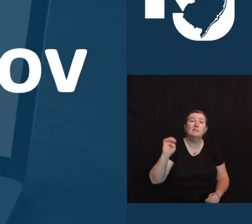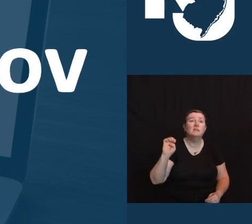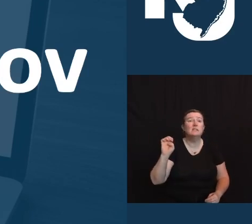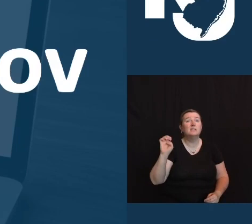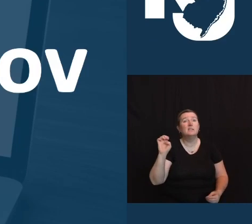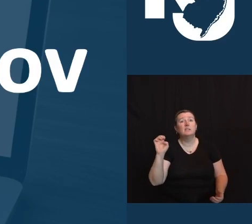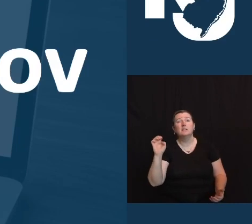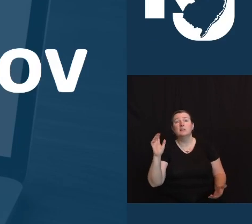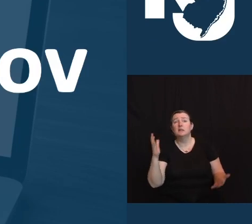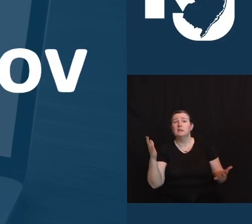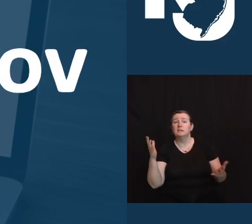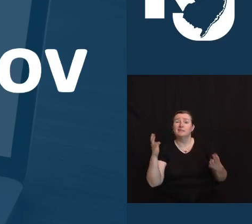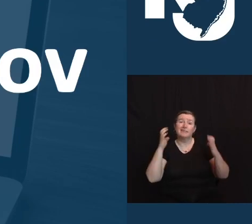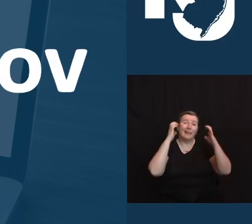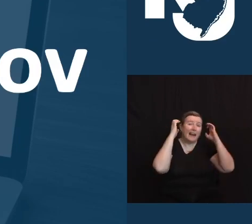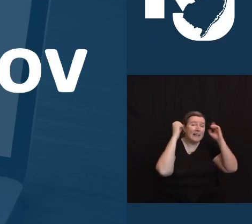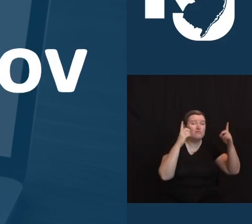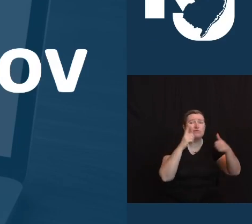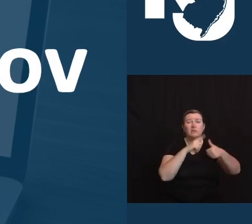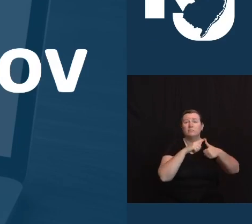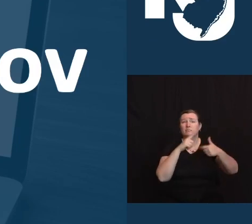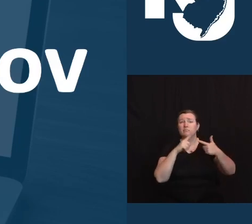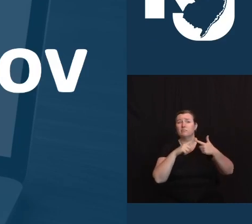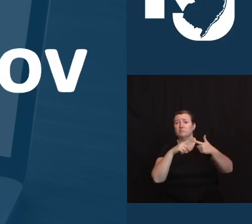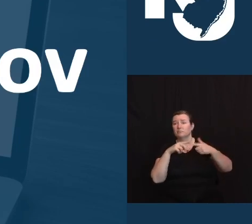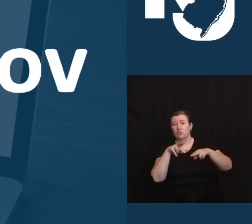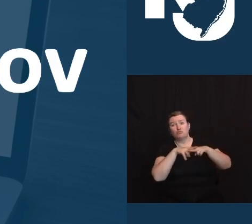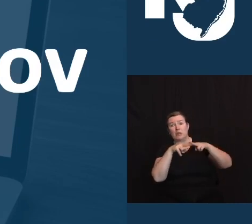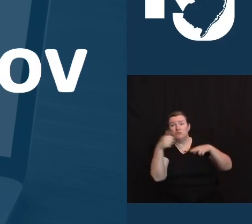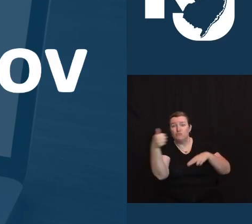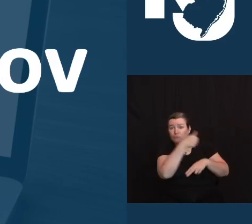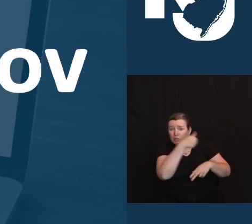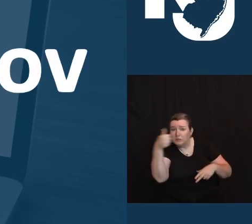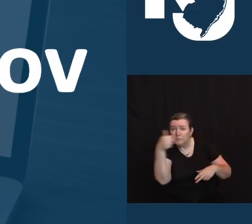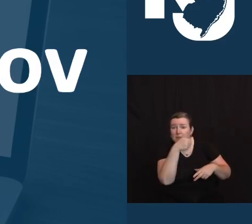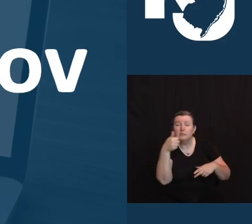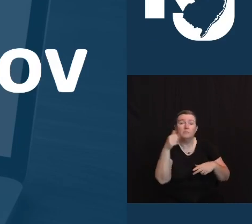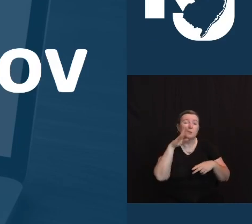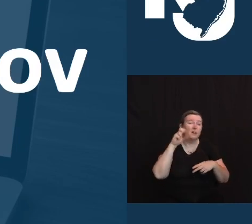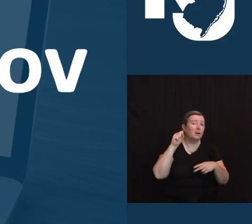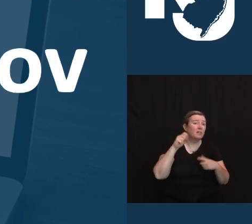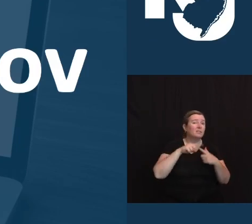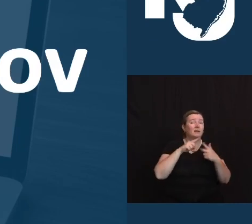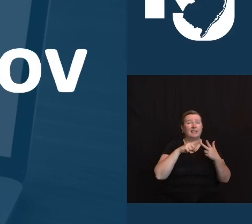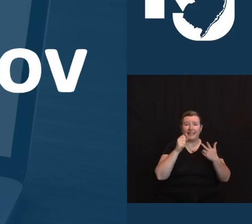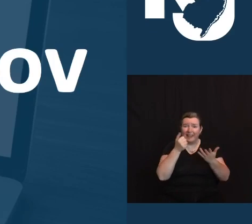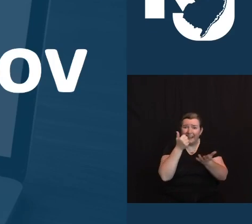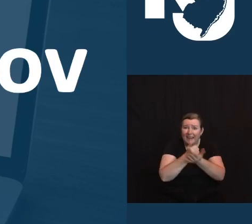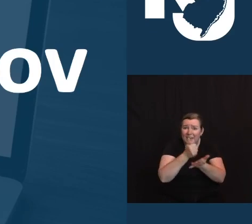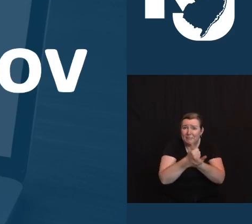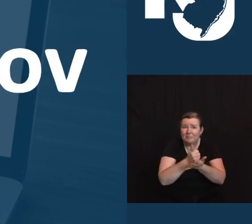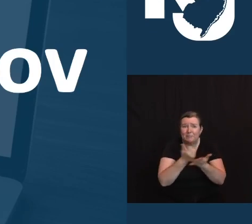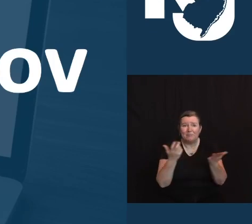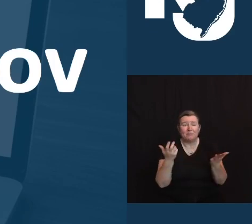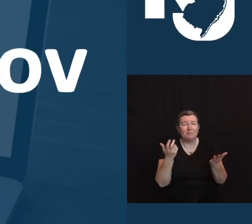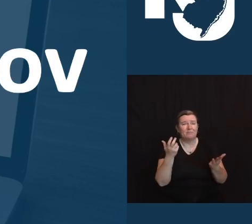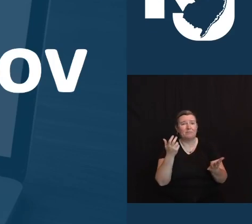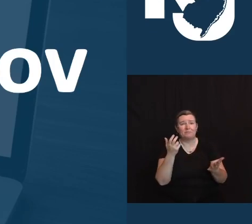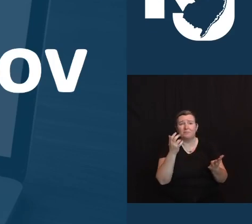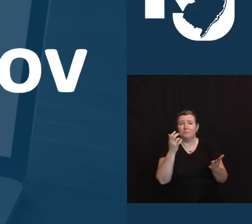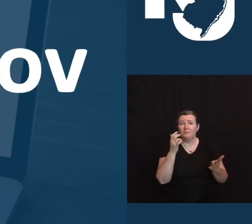education, public transit, small business aid, and the full range of social services that our residents rely